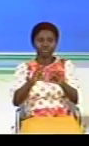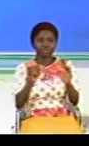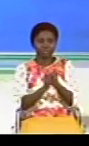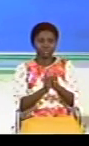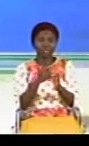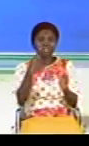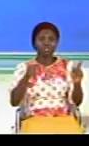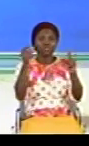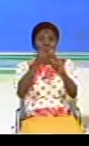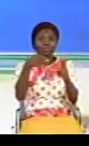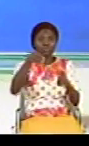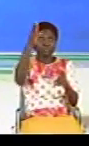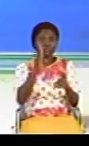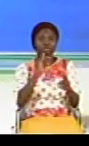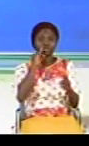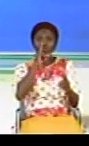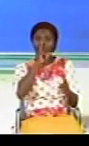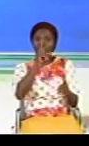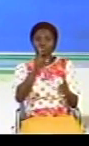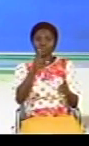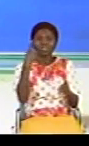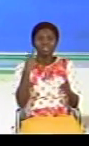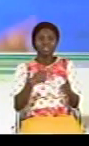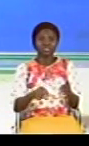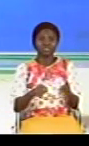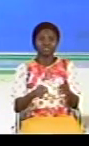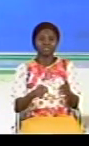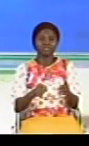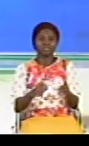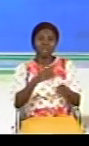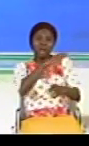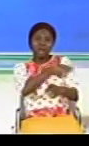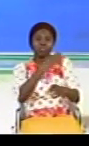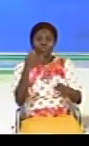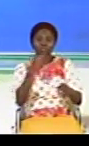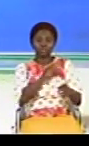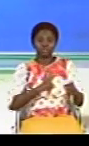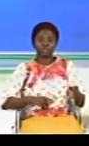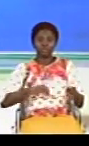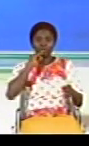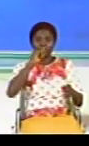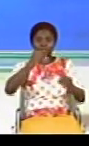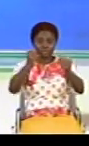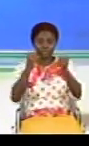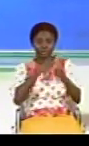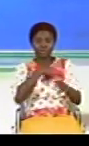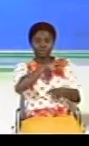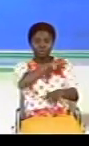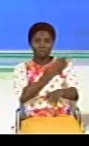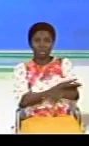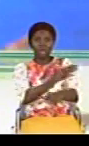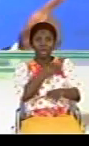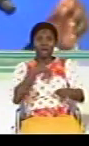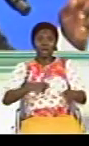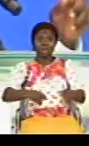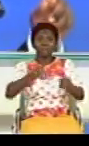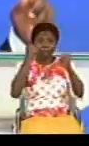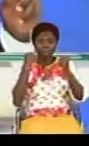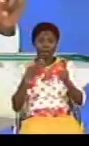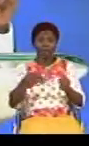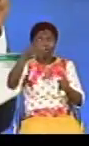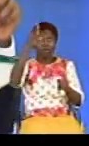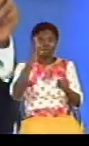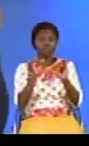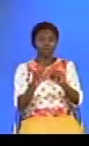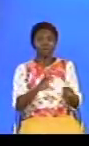The arm of the Lord is strong and mighty. And the arm of the Lord can do wonders and miracles on